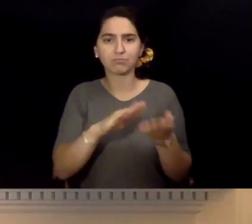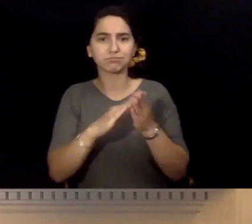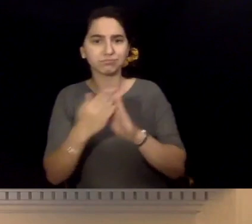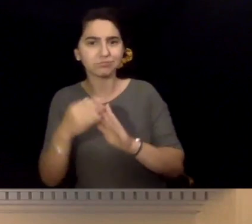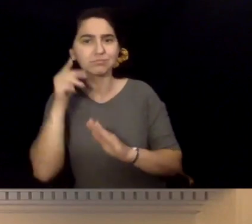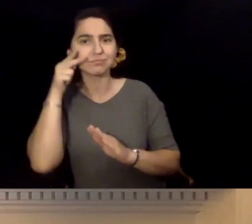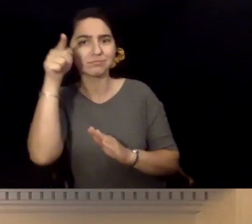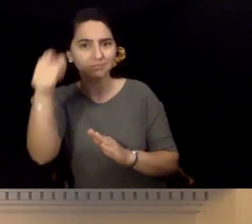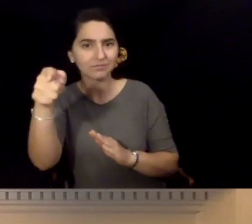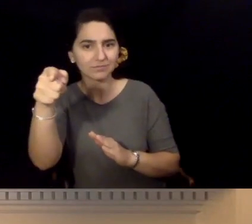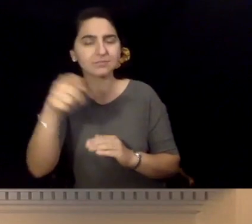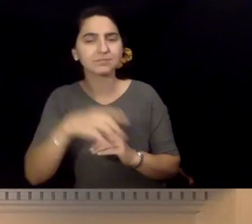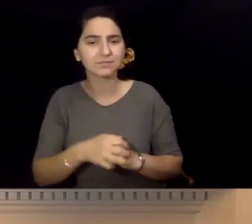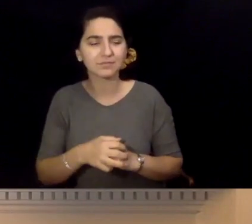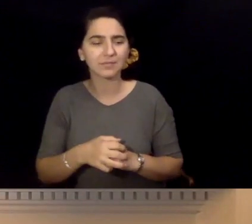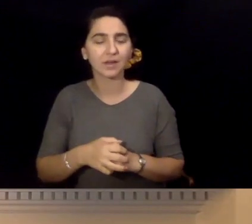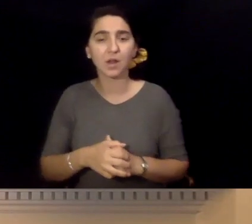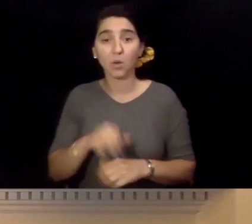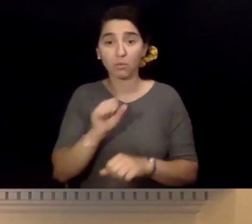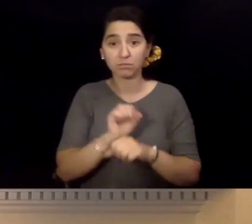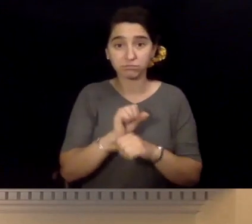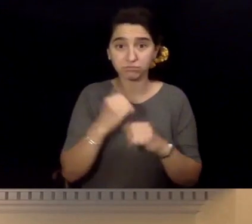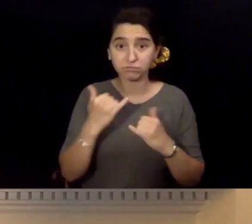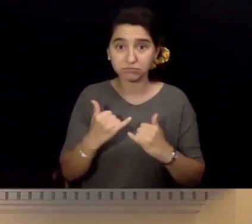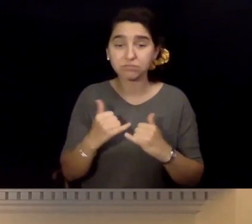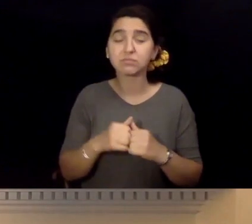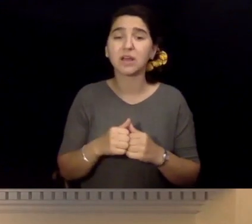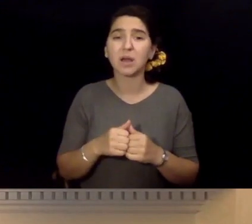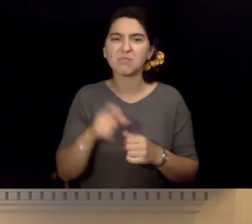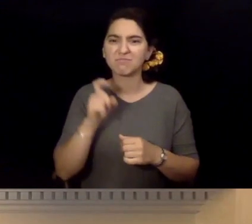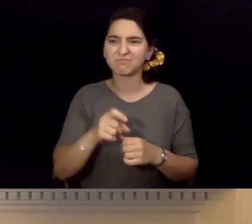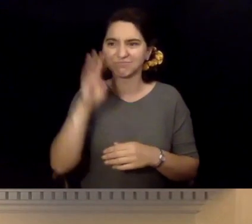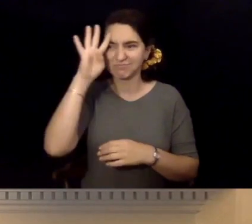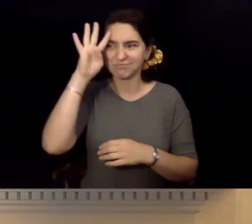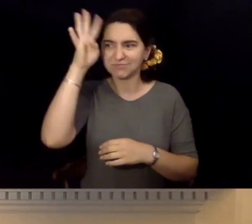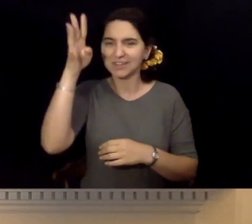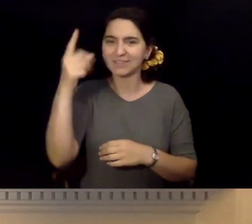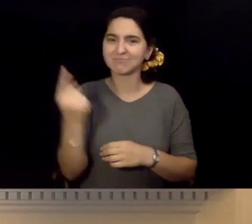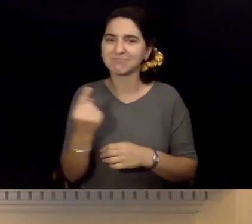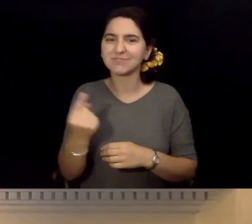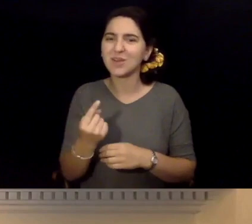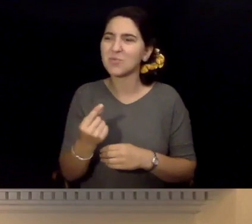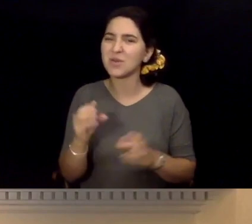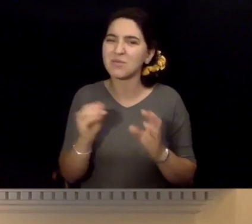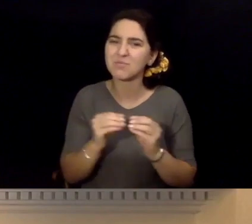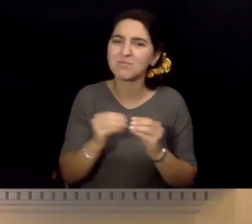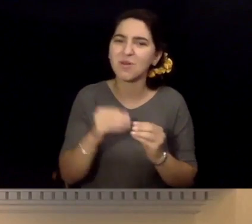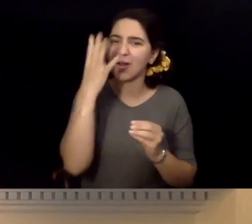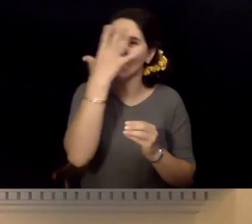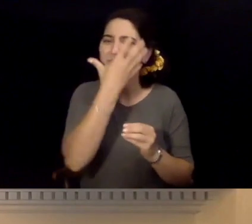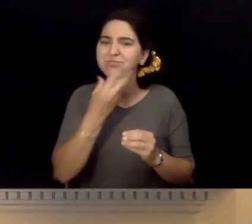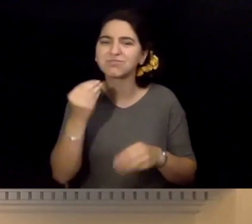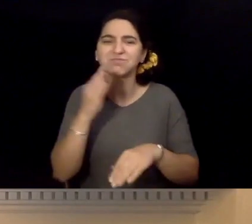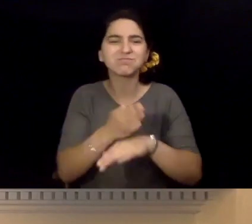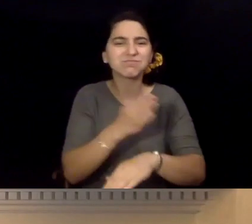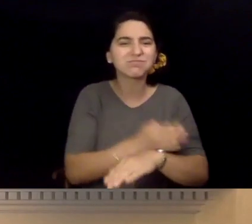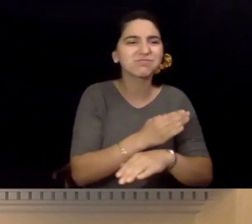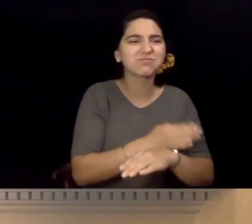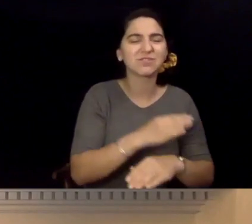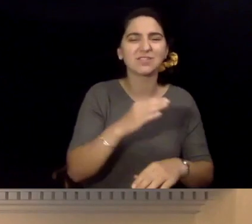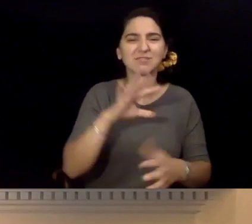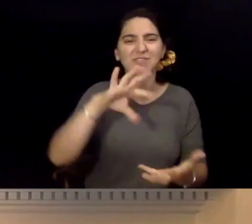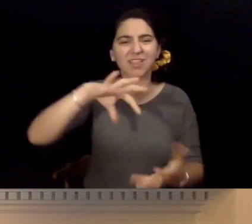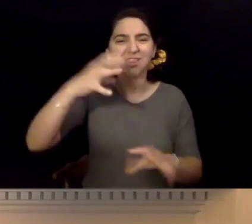want to become. Part of our work now is to create something more lovely from the chaos that